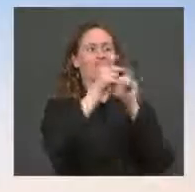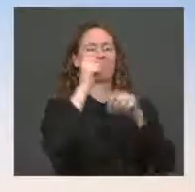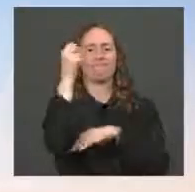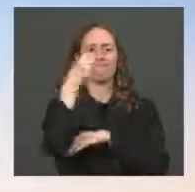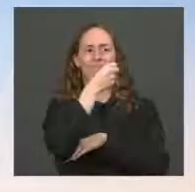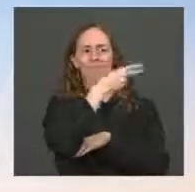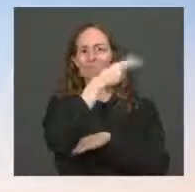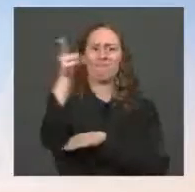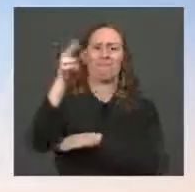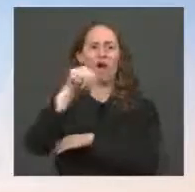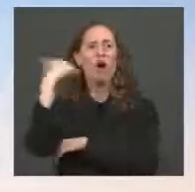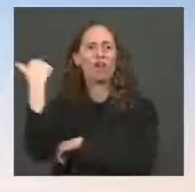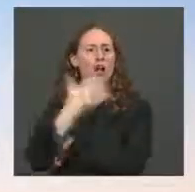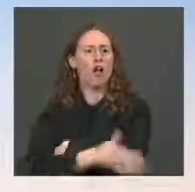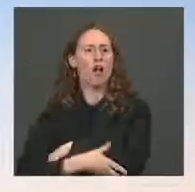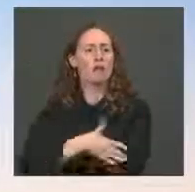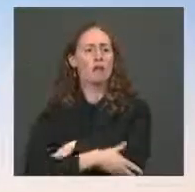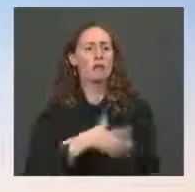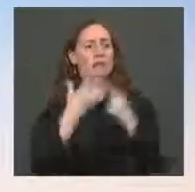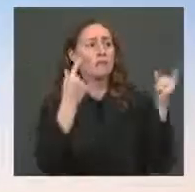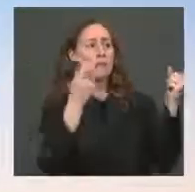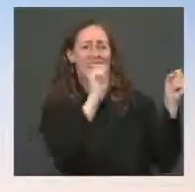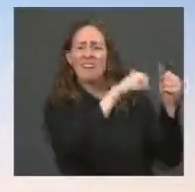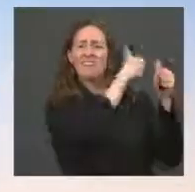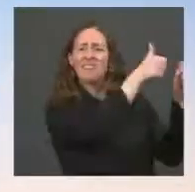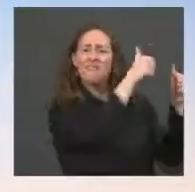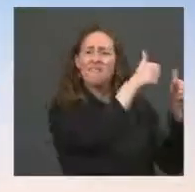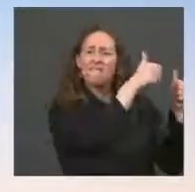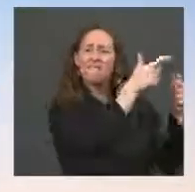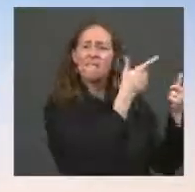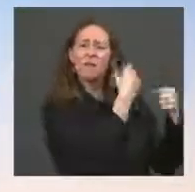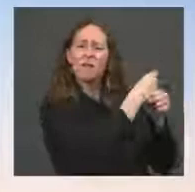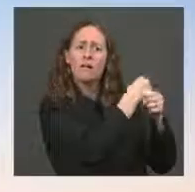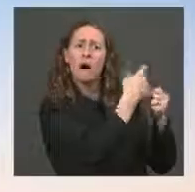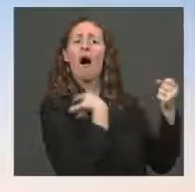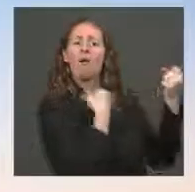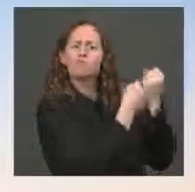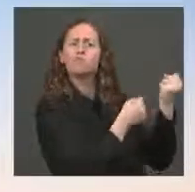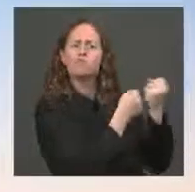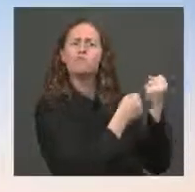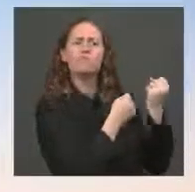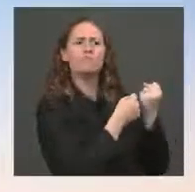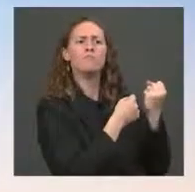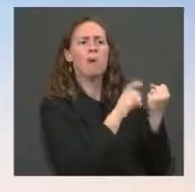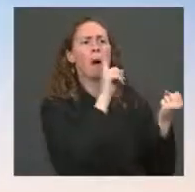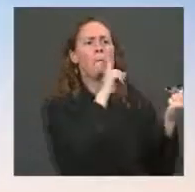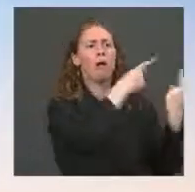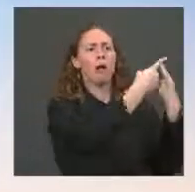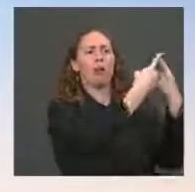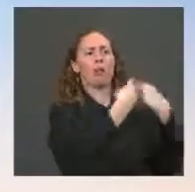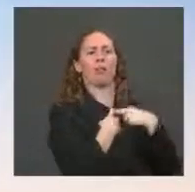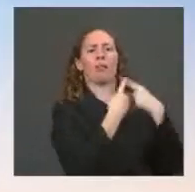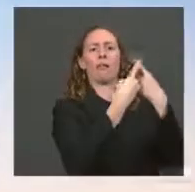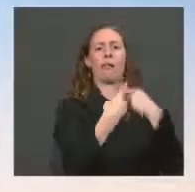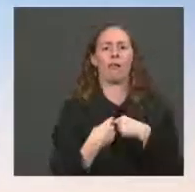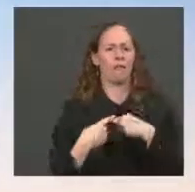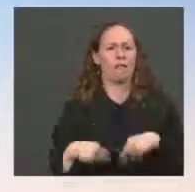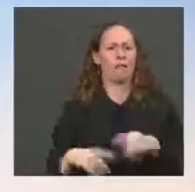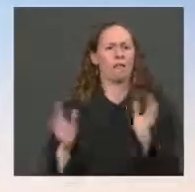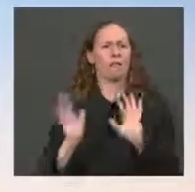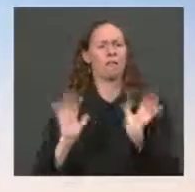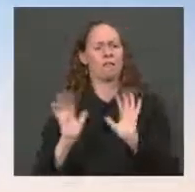need. So this is an across the board approach. It's not based on one particular component, but in terms of